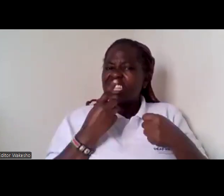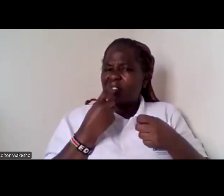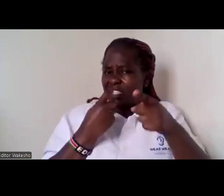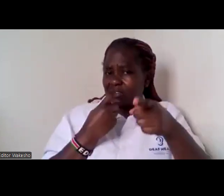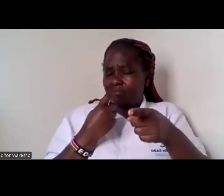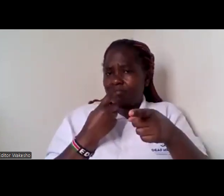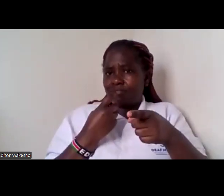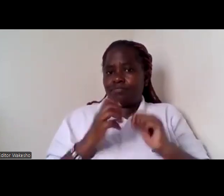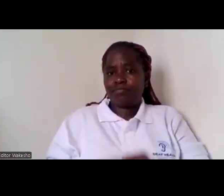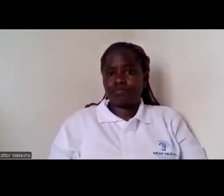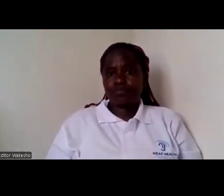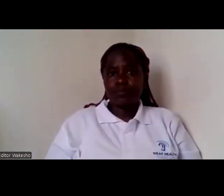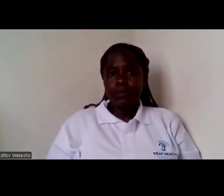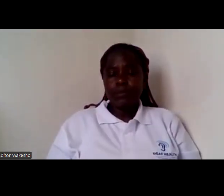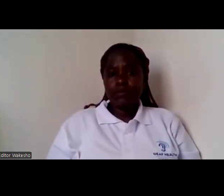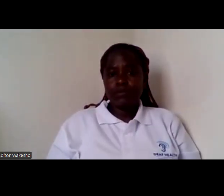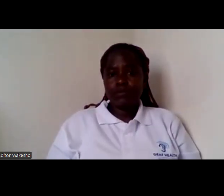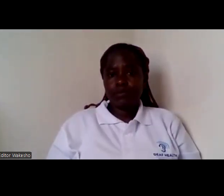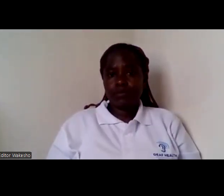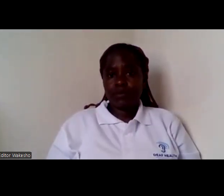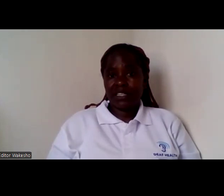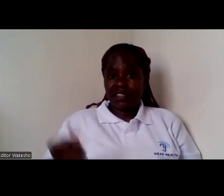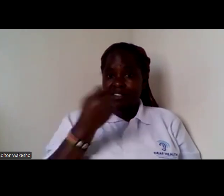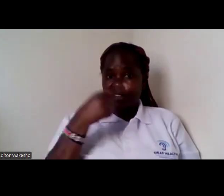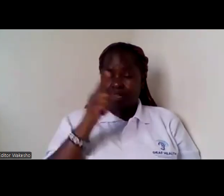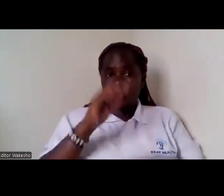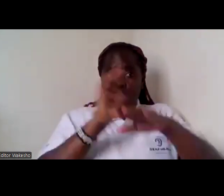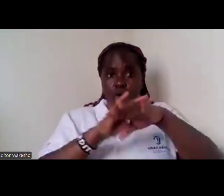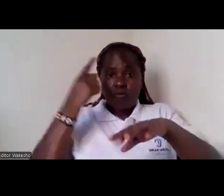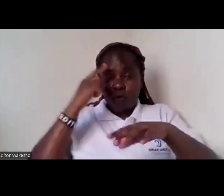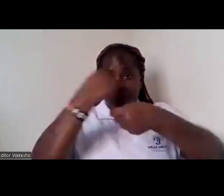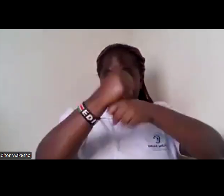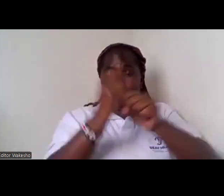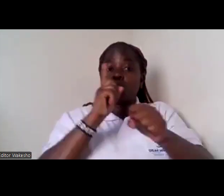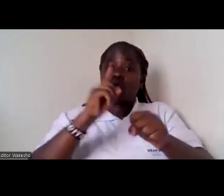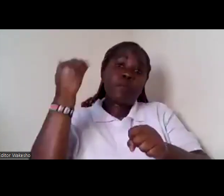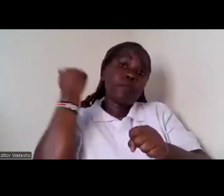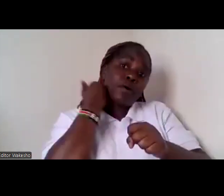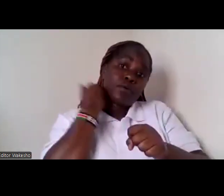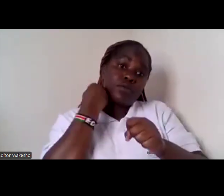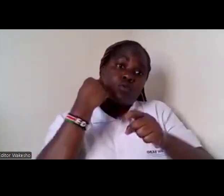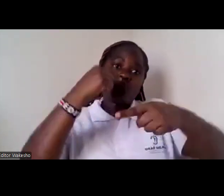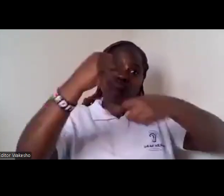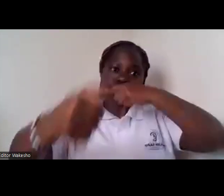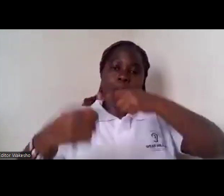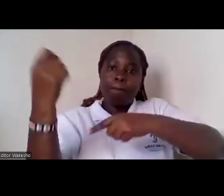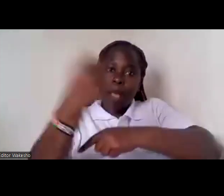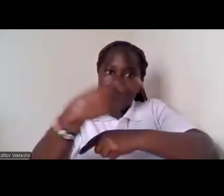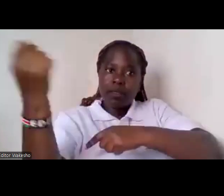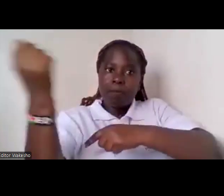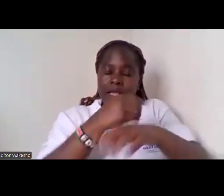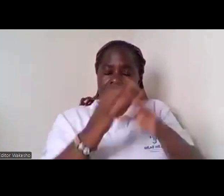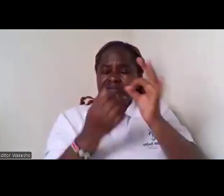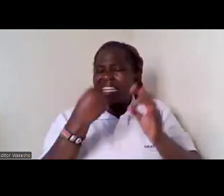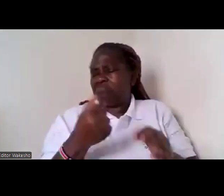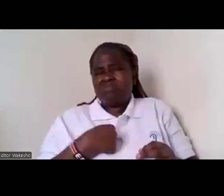the pills. Pills are also very good for making sure the periods are are regular. So if someone tells you maybe my